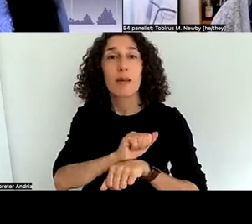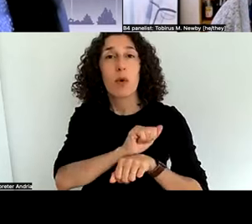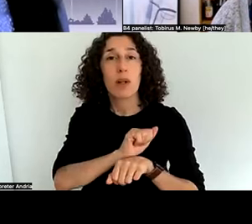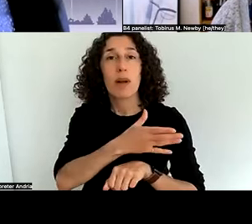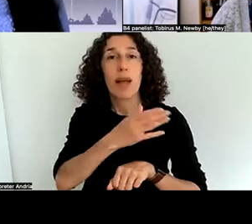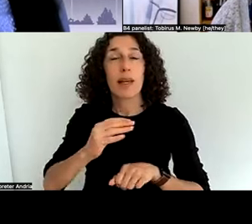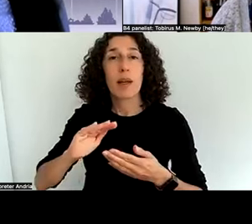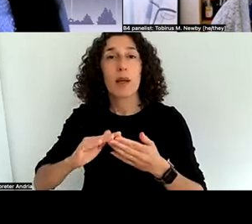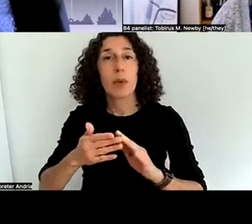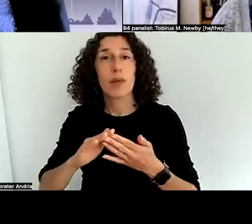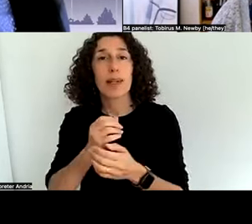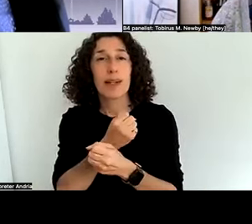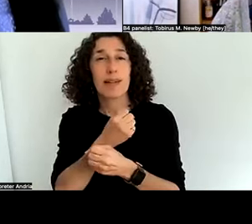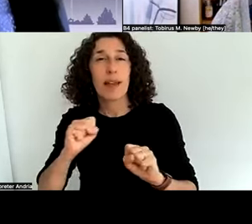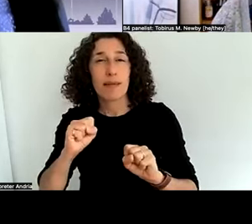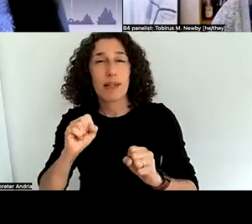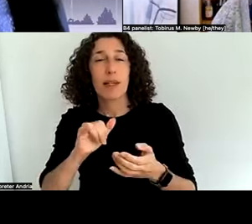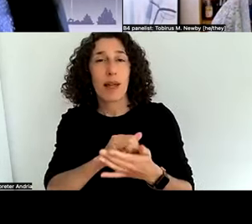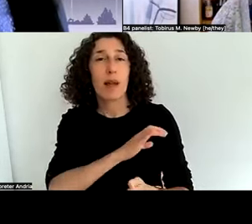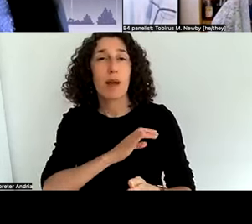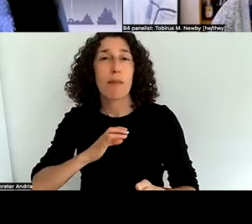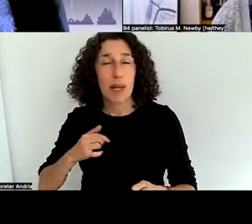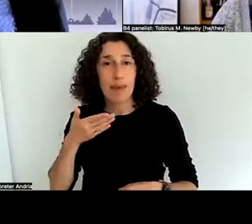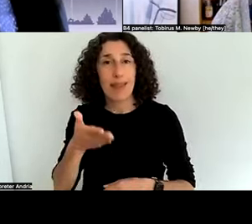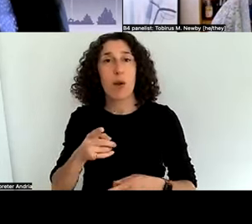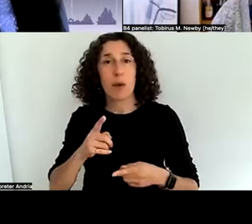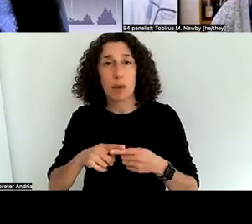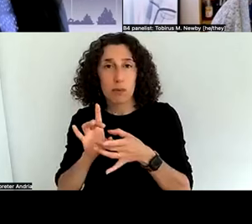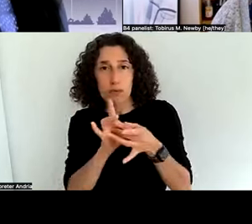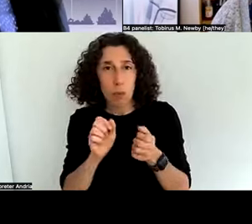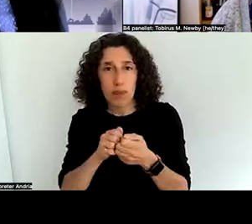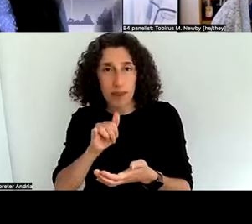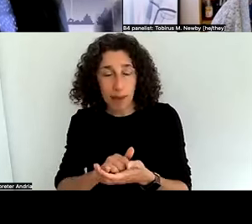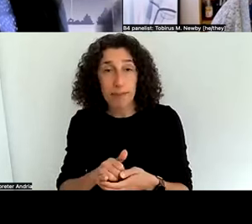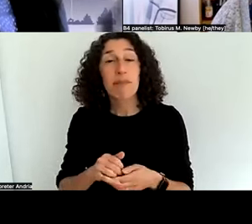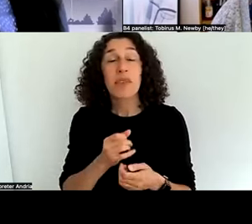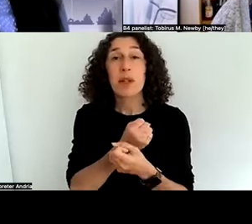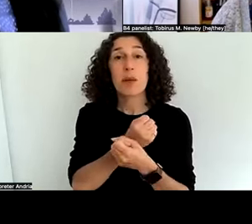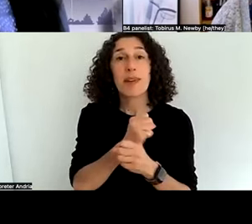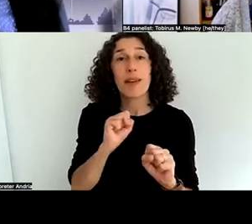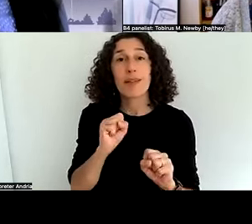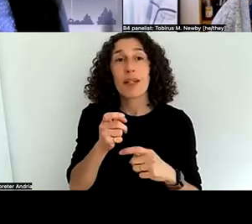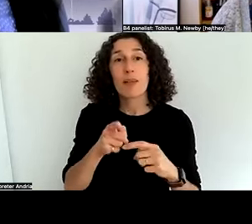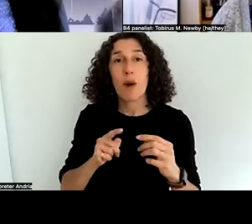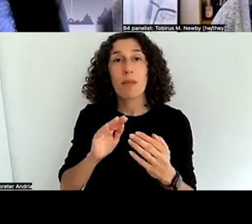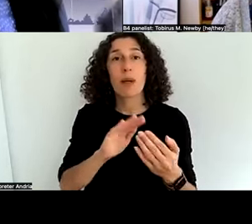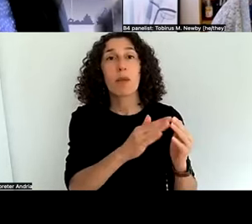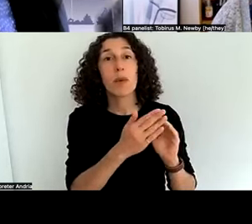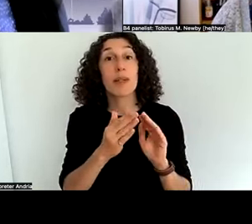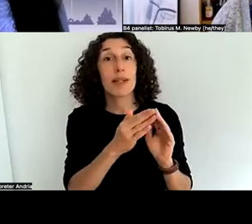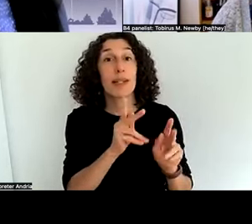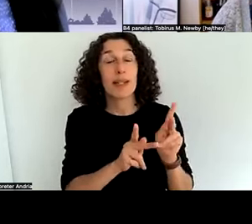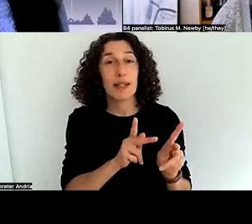And to sort of name my principles, I understand safety to come from community and not to come from infrastructures of policing and